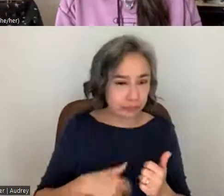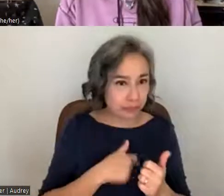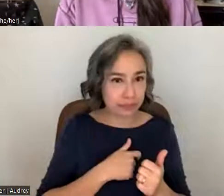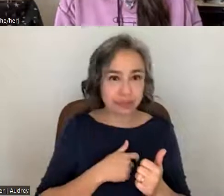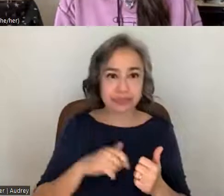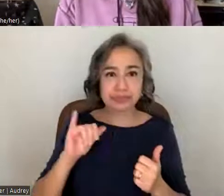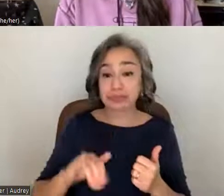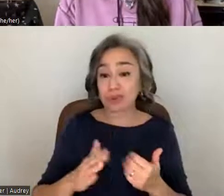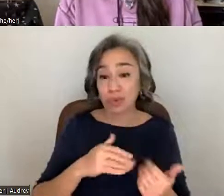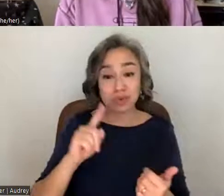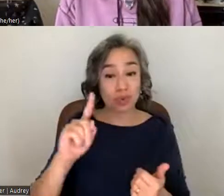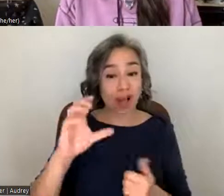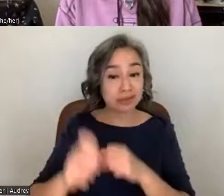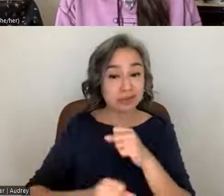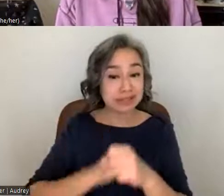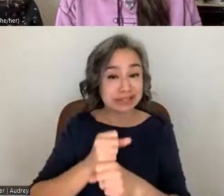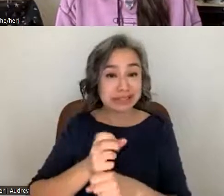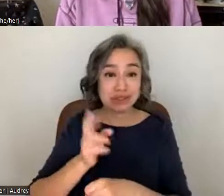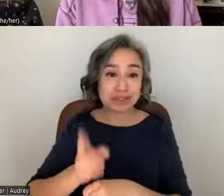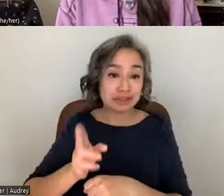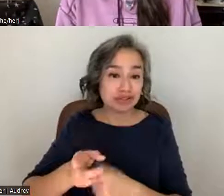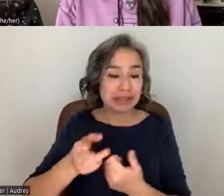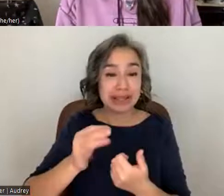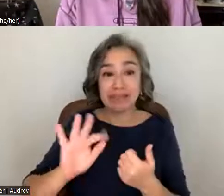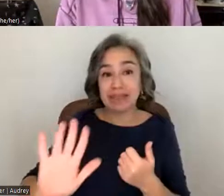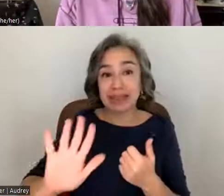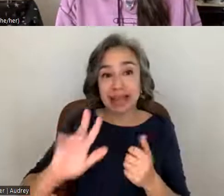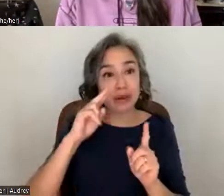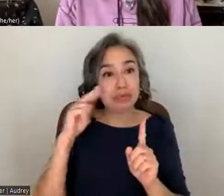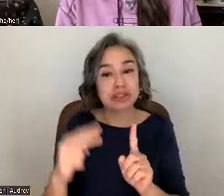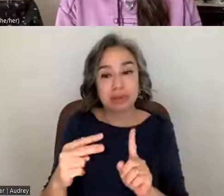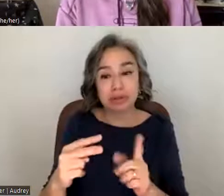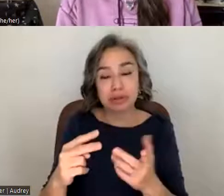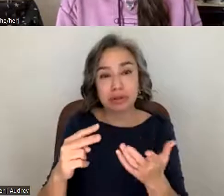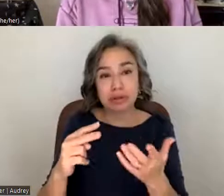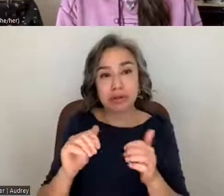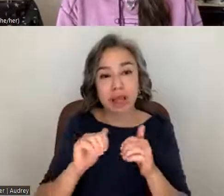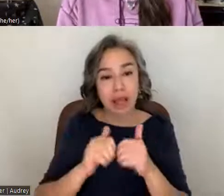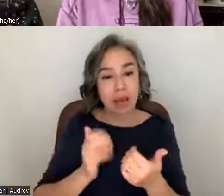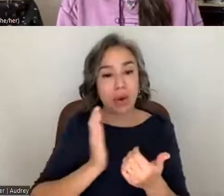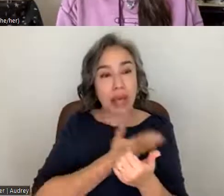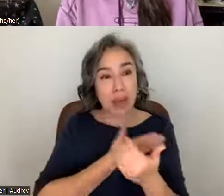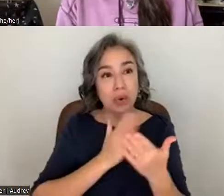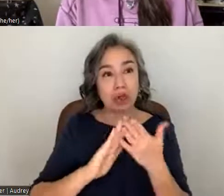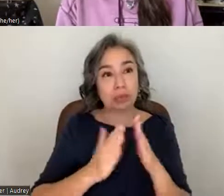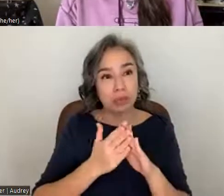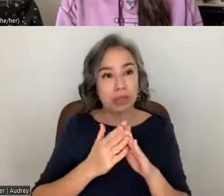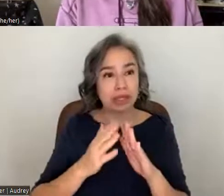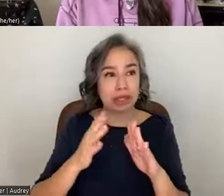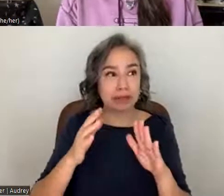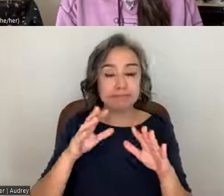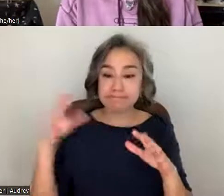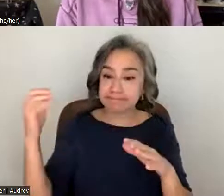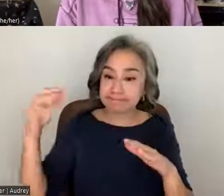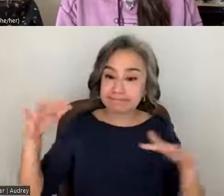almost 100-year history of their perception of the way that our community is valued by